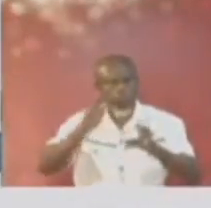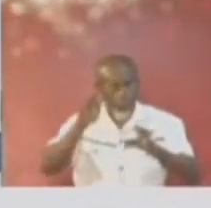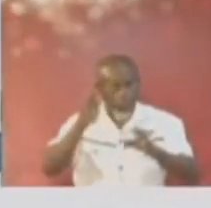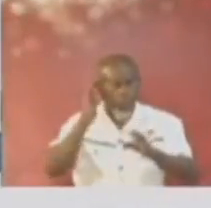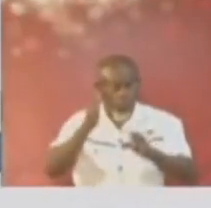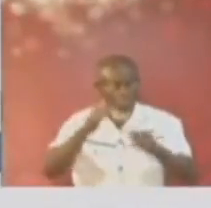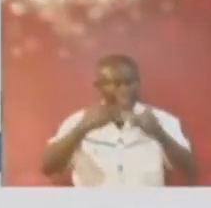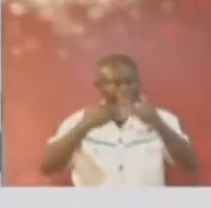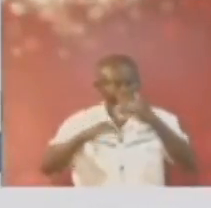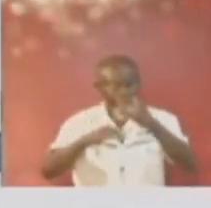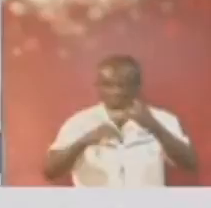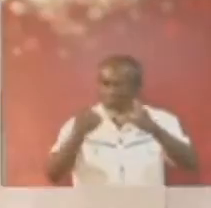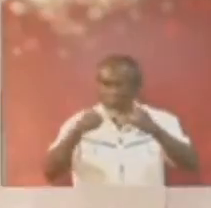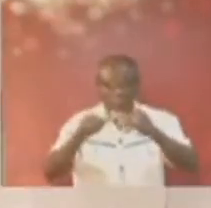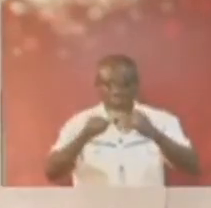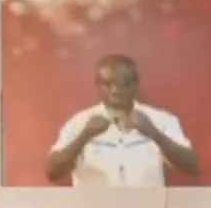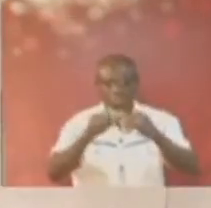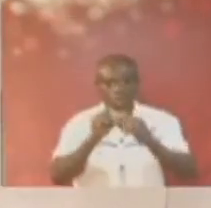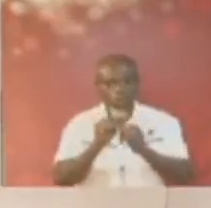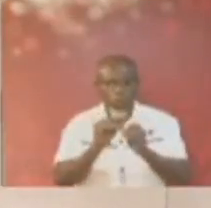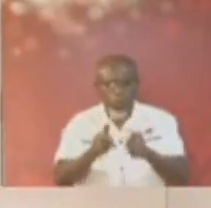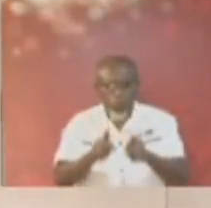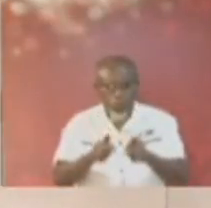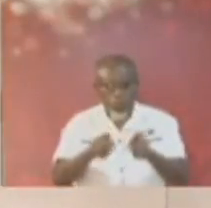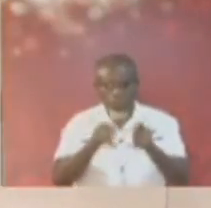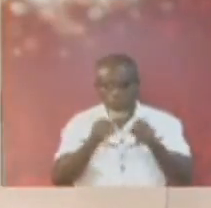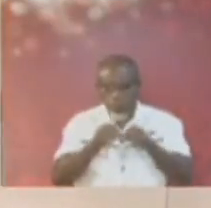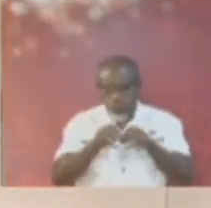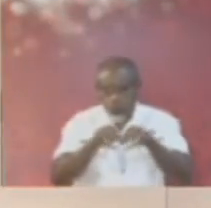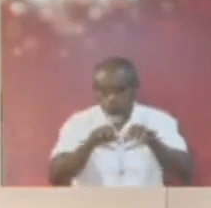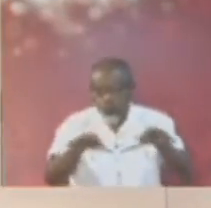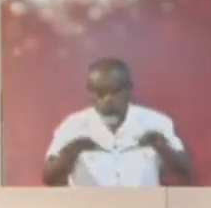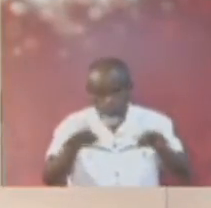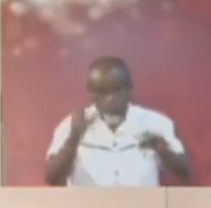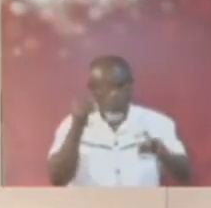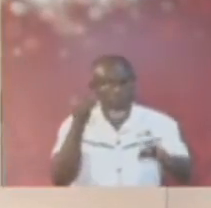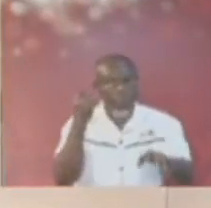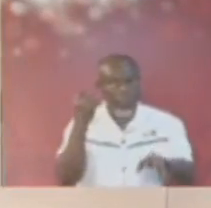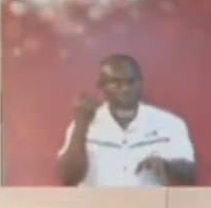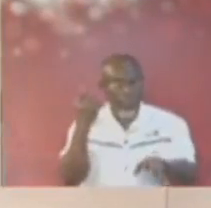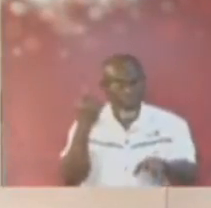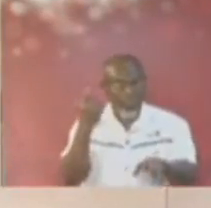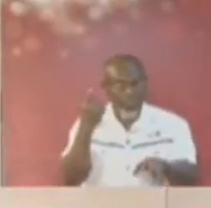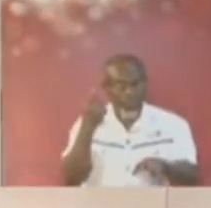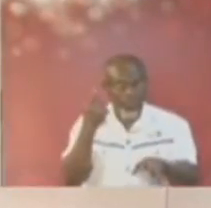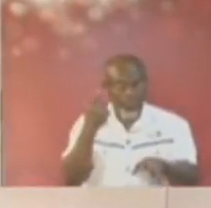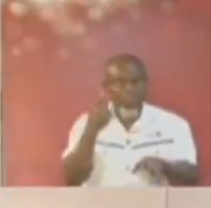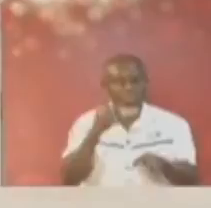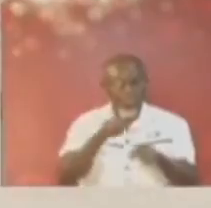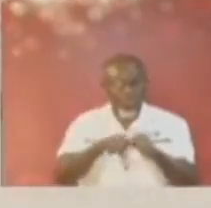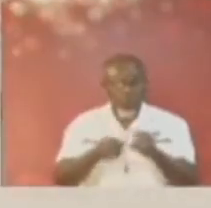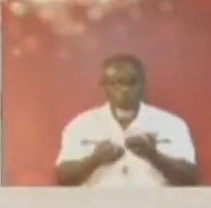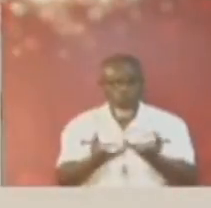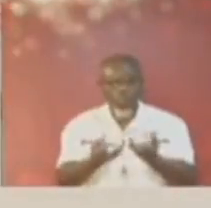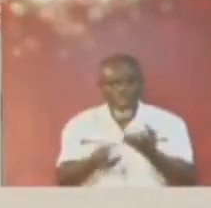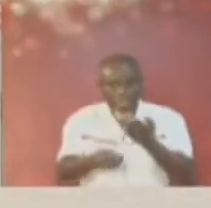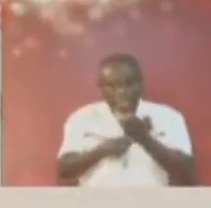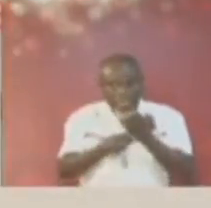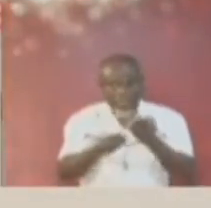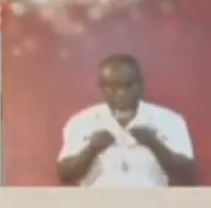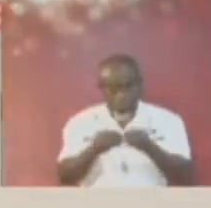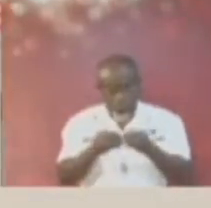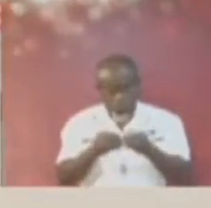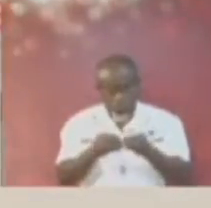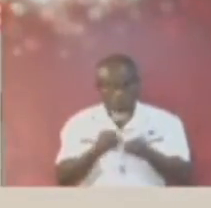virus. Okay, thank you. Just want to add to that, basically just to reinforce the three things. First, the routine